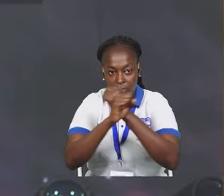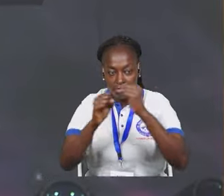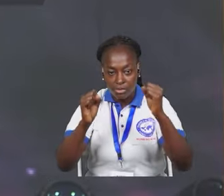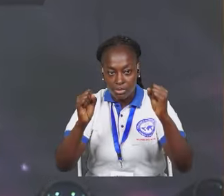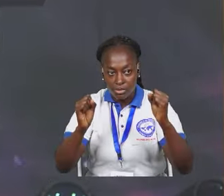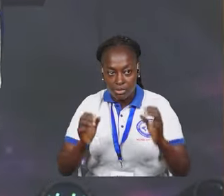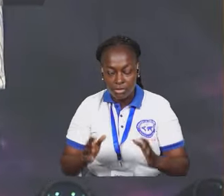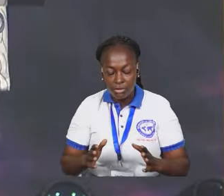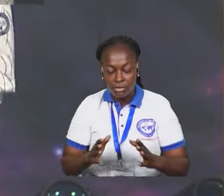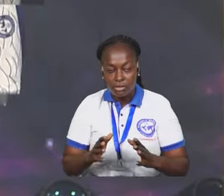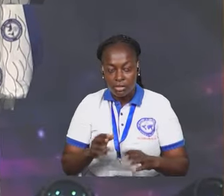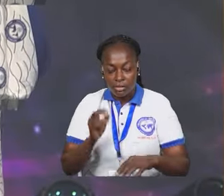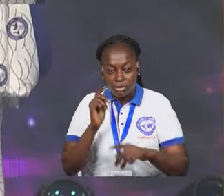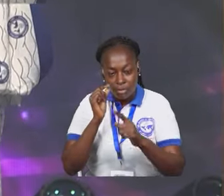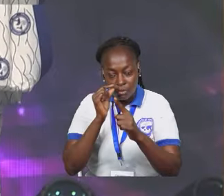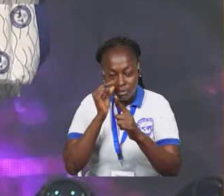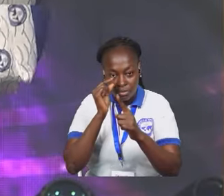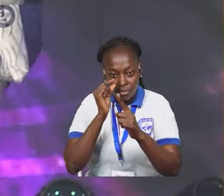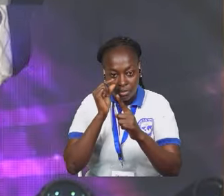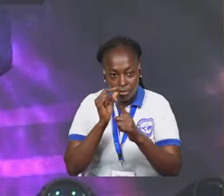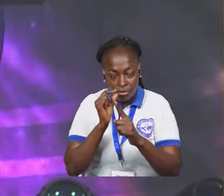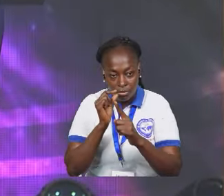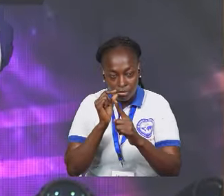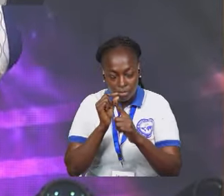He has given us the message,